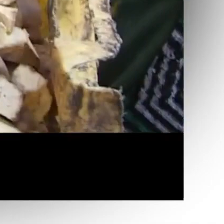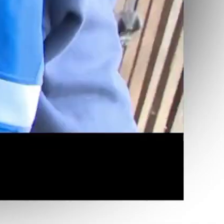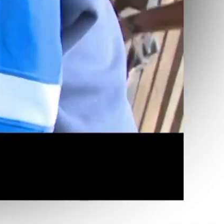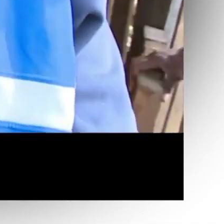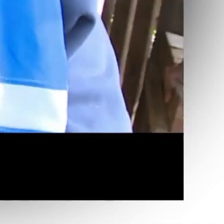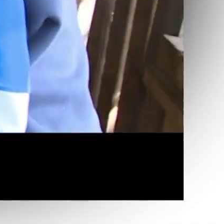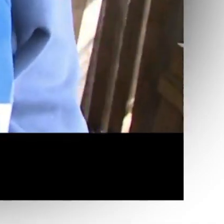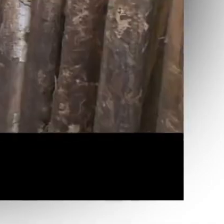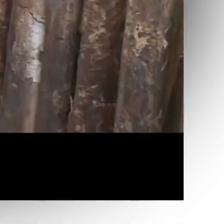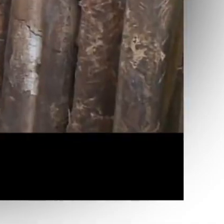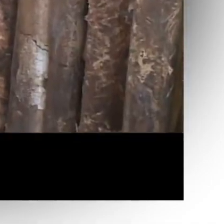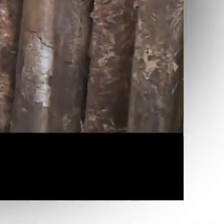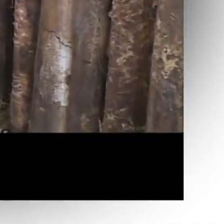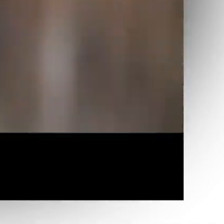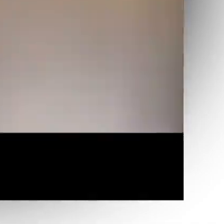pigs.